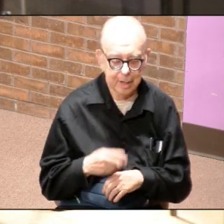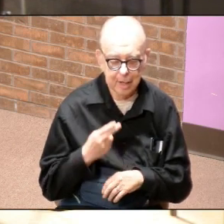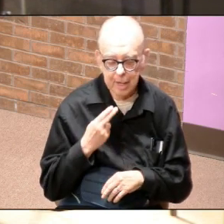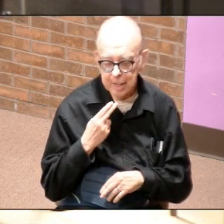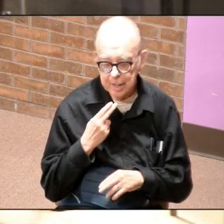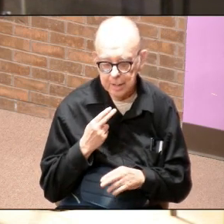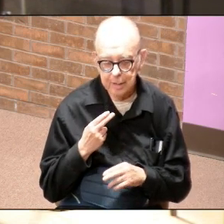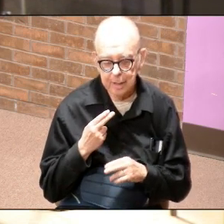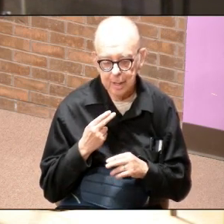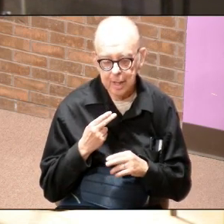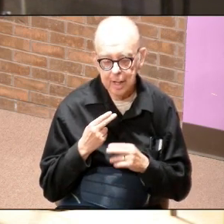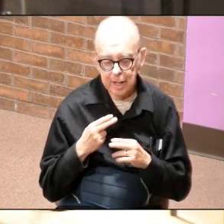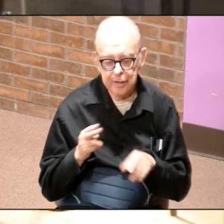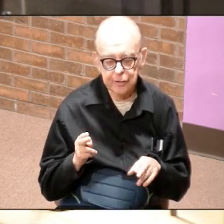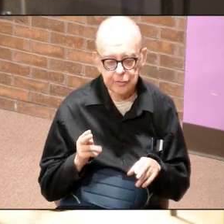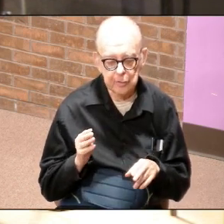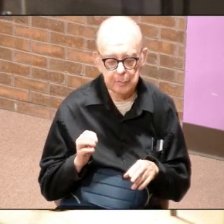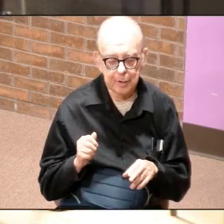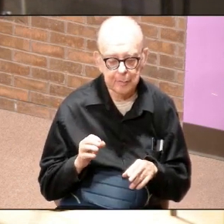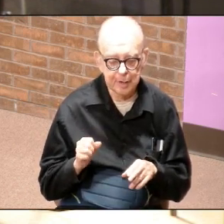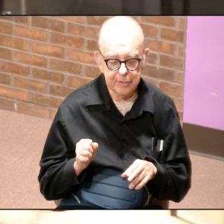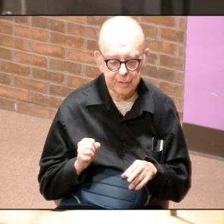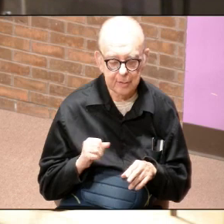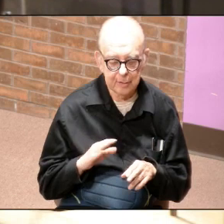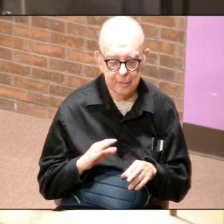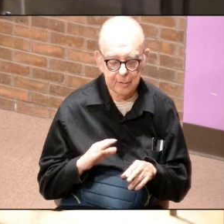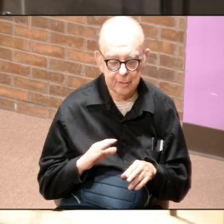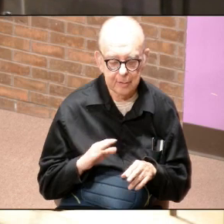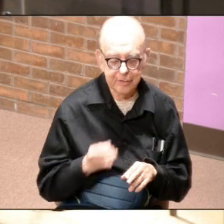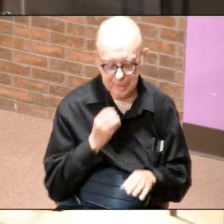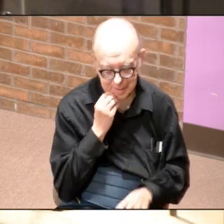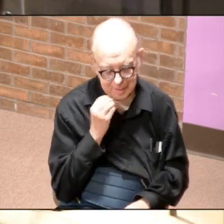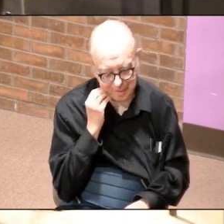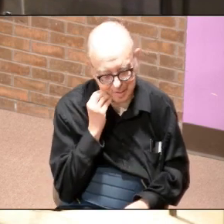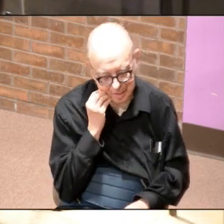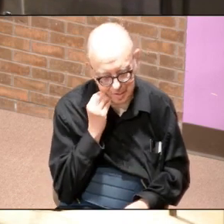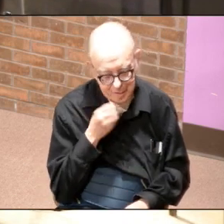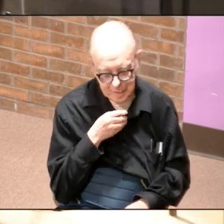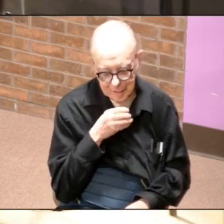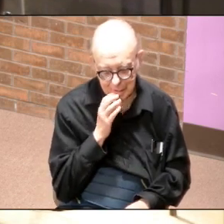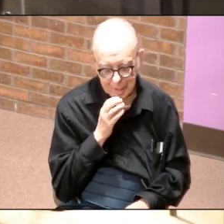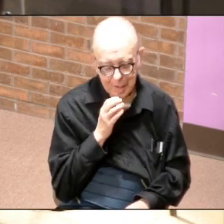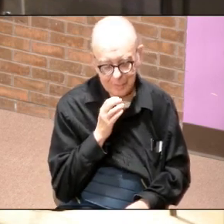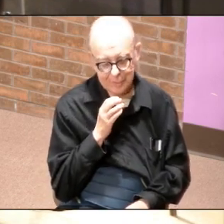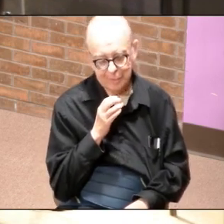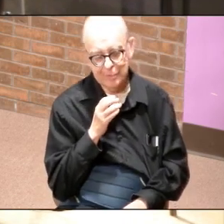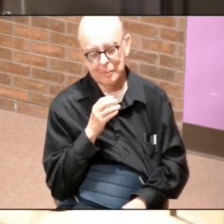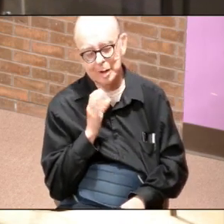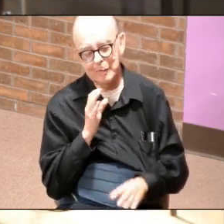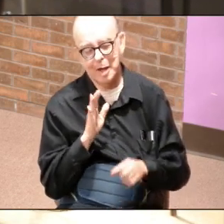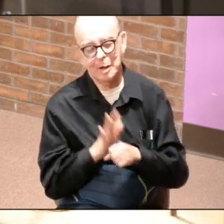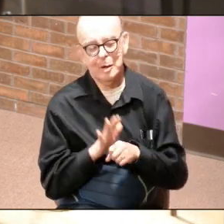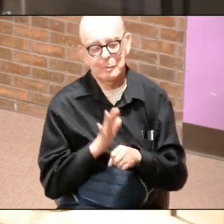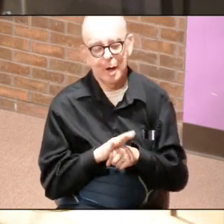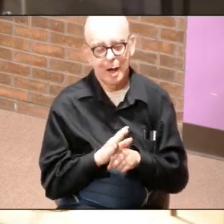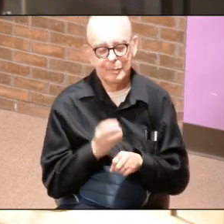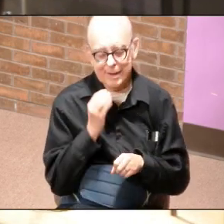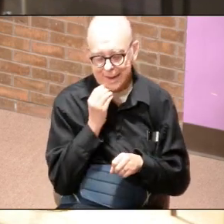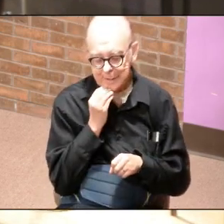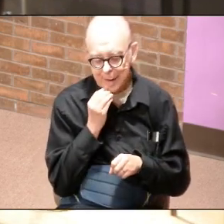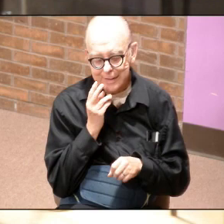your house, okay? And then I'll stay home and drink my Coke and eat my Reese cups,